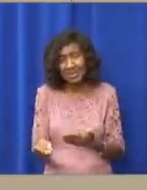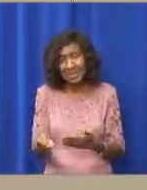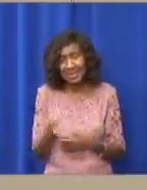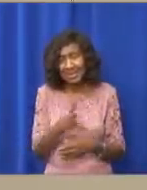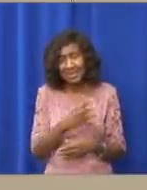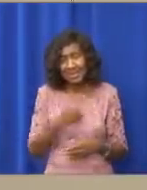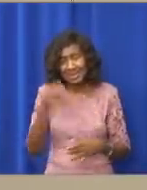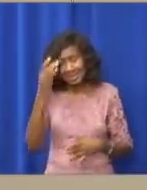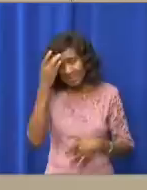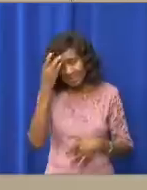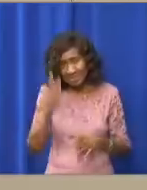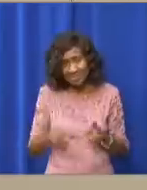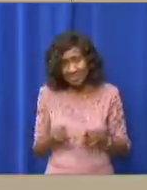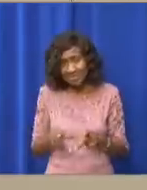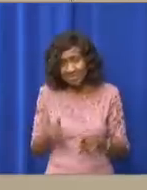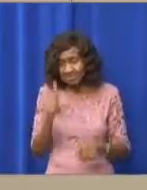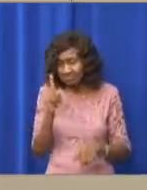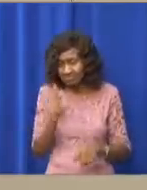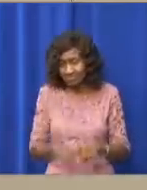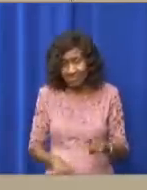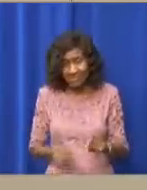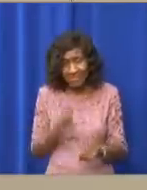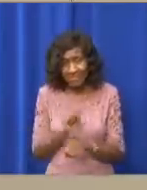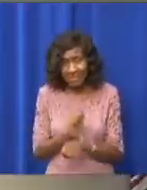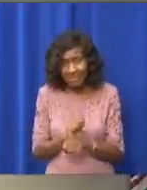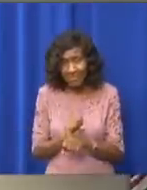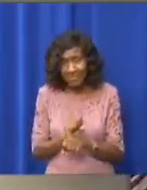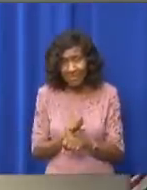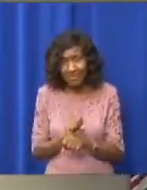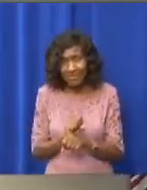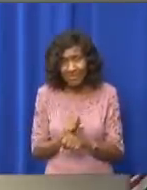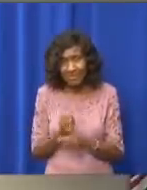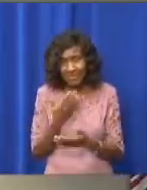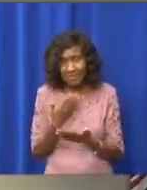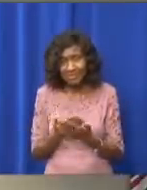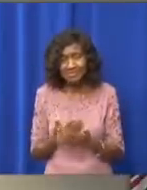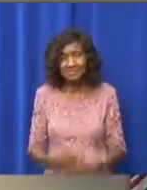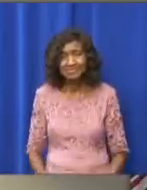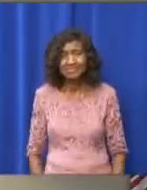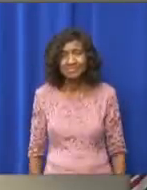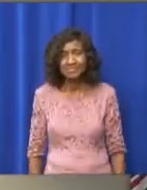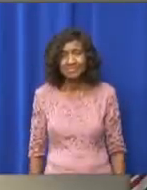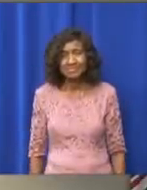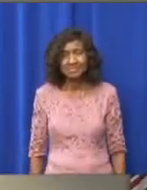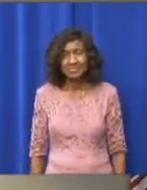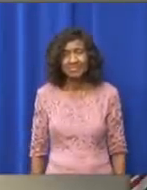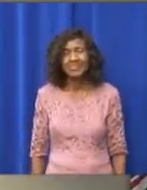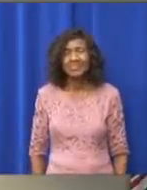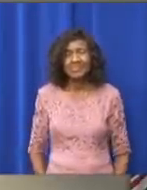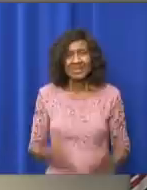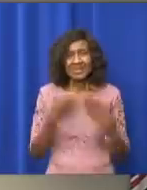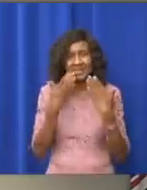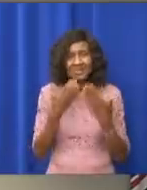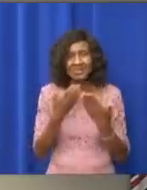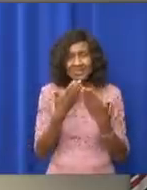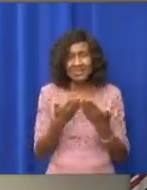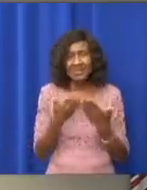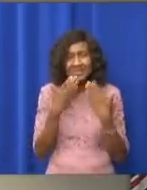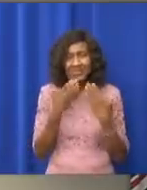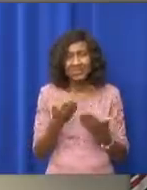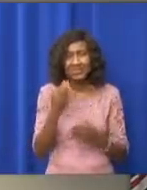good workers. Thank you. Thank you, Premier McLaughlin. Your Excellency. Yes, thank you. Thank you very much, and good afternoon,